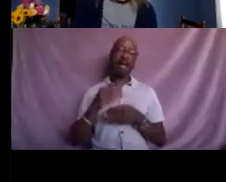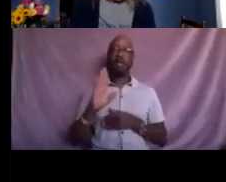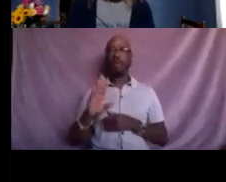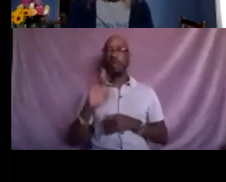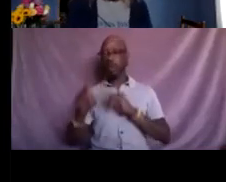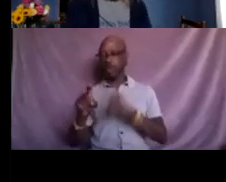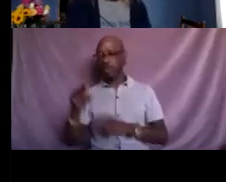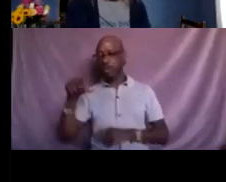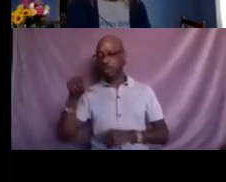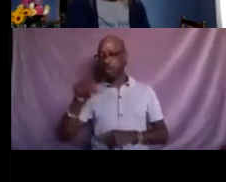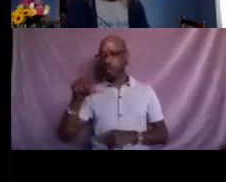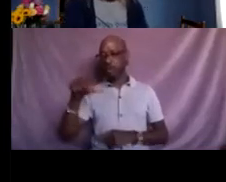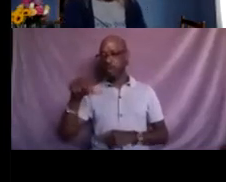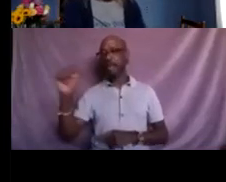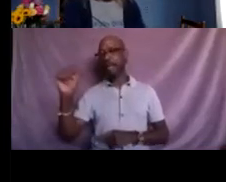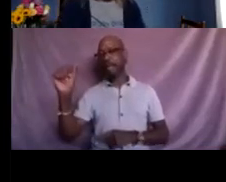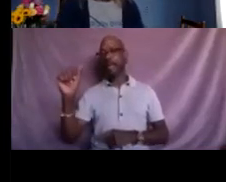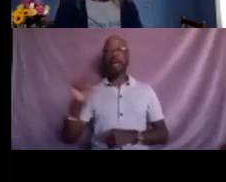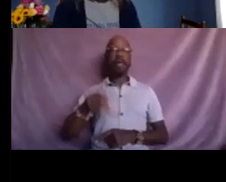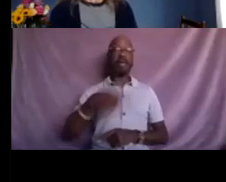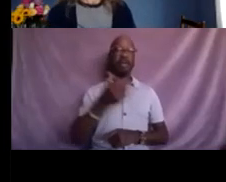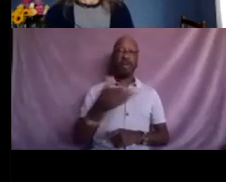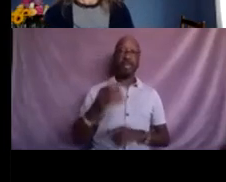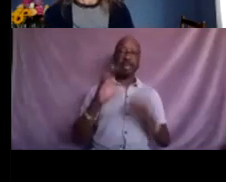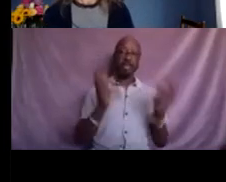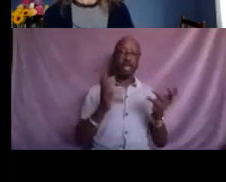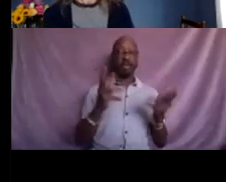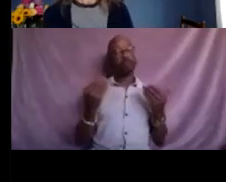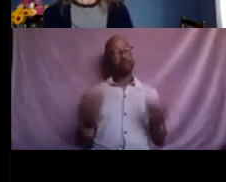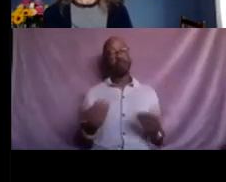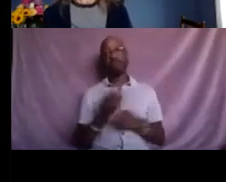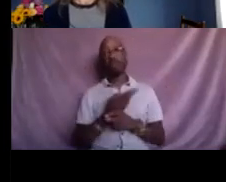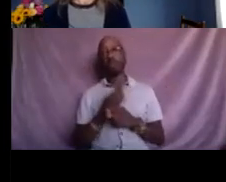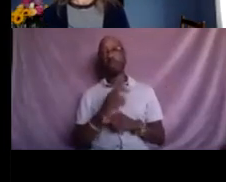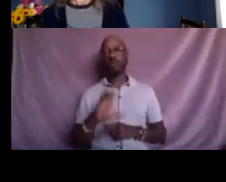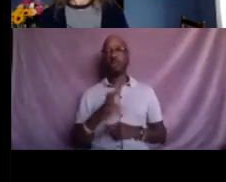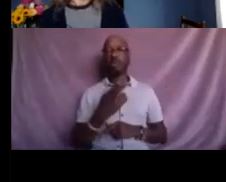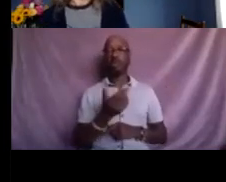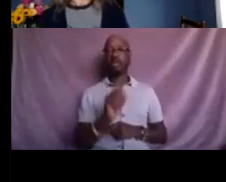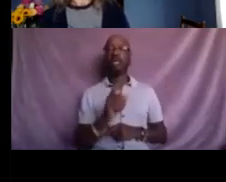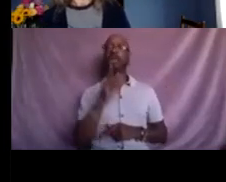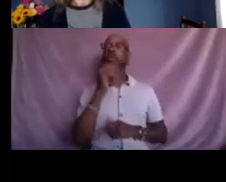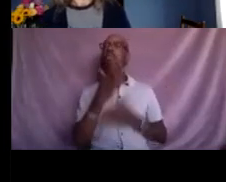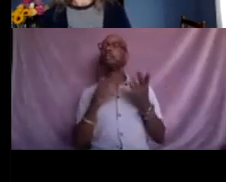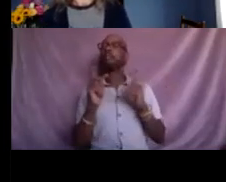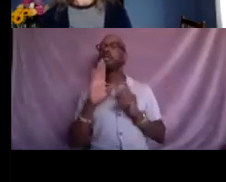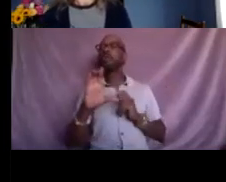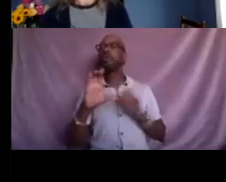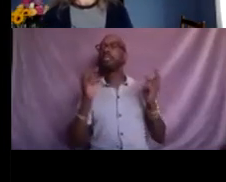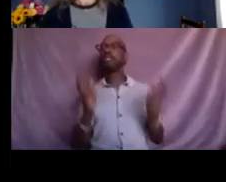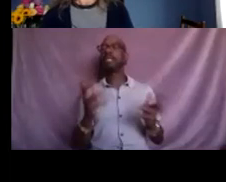your other things in the chat. And so here's a time to use the chat. Who are some people in your school site that you might want to